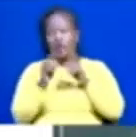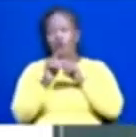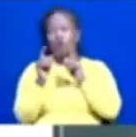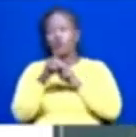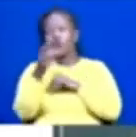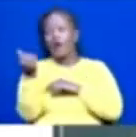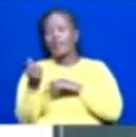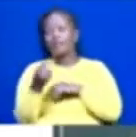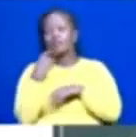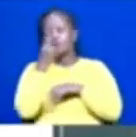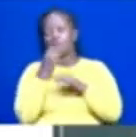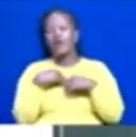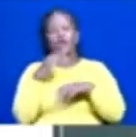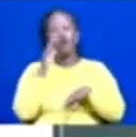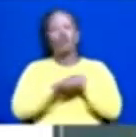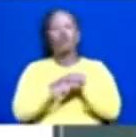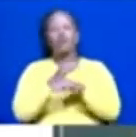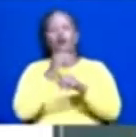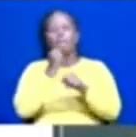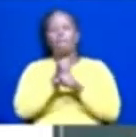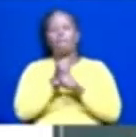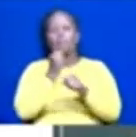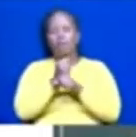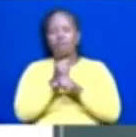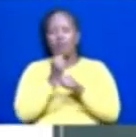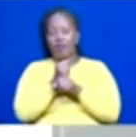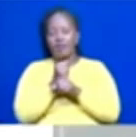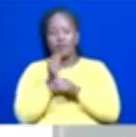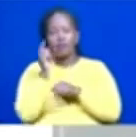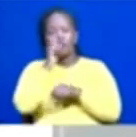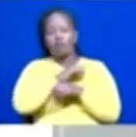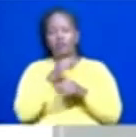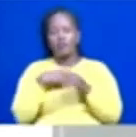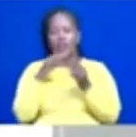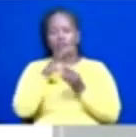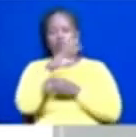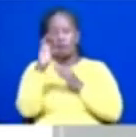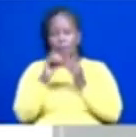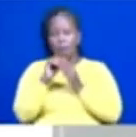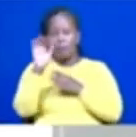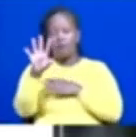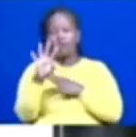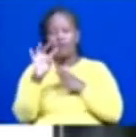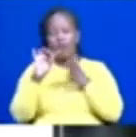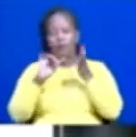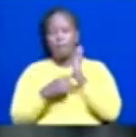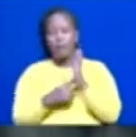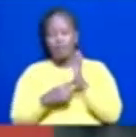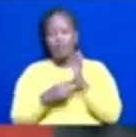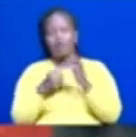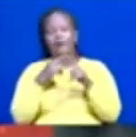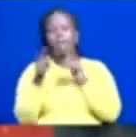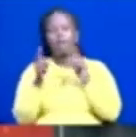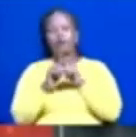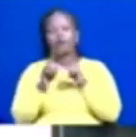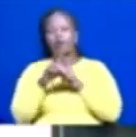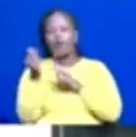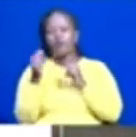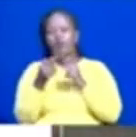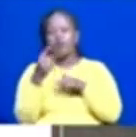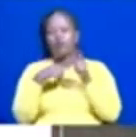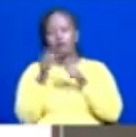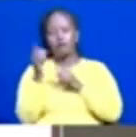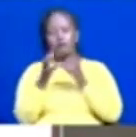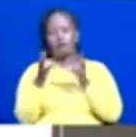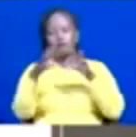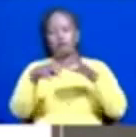up a remarkable performance in the event to finish with a score of 5 points, but missed out on a medal in her category. In